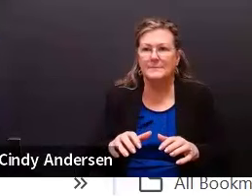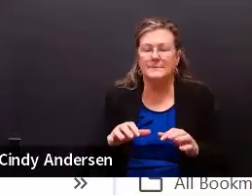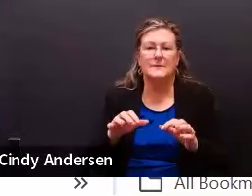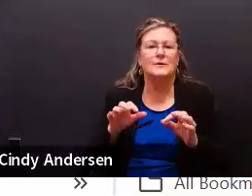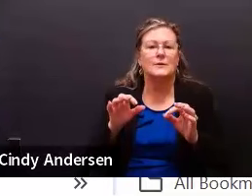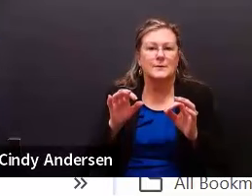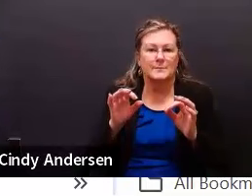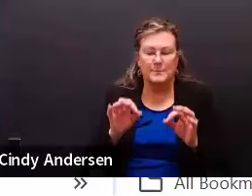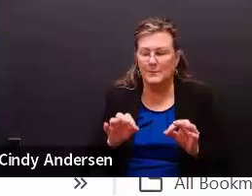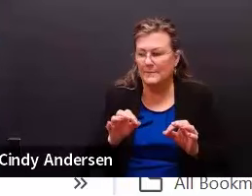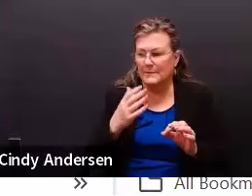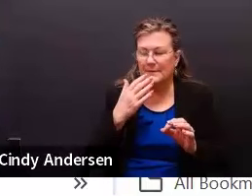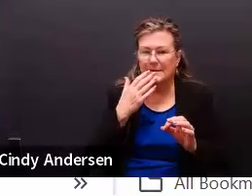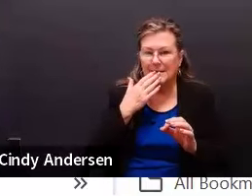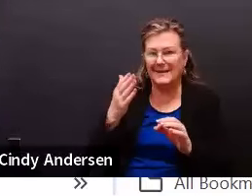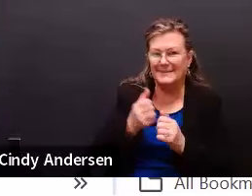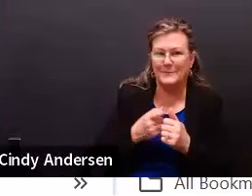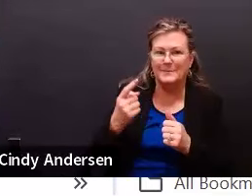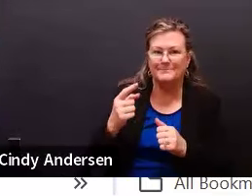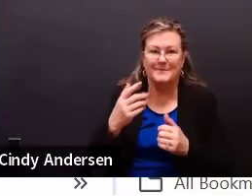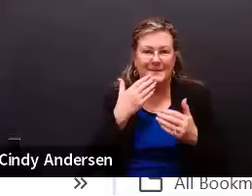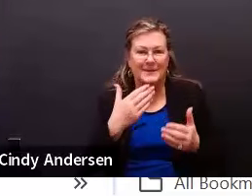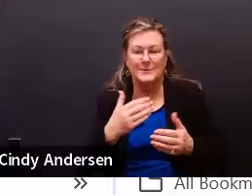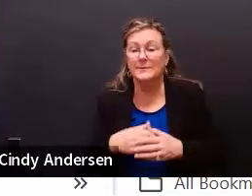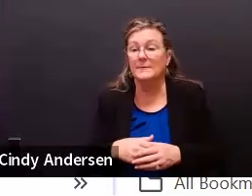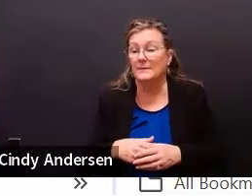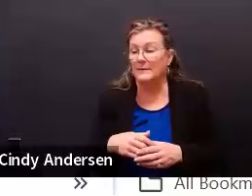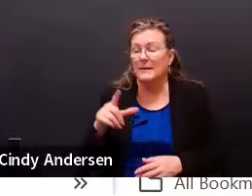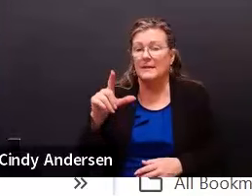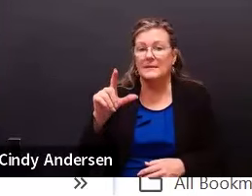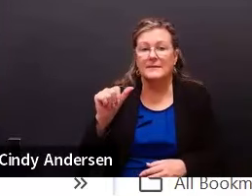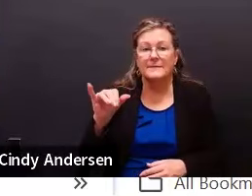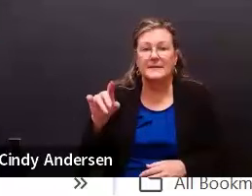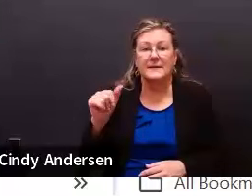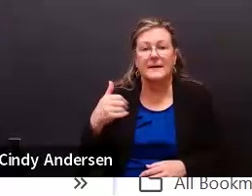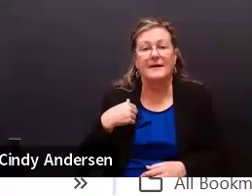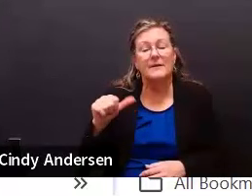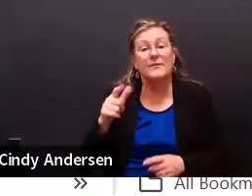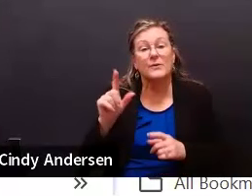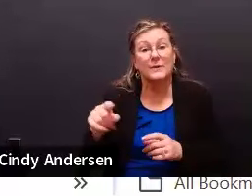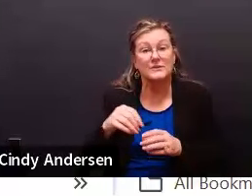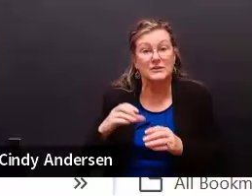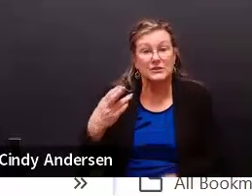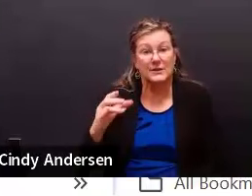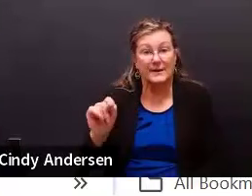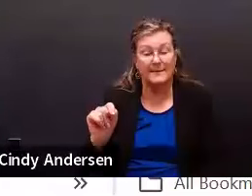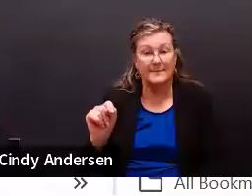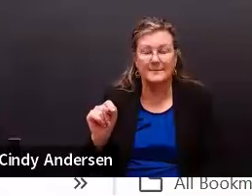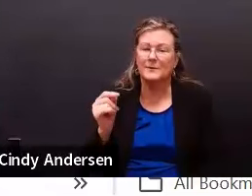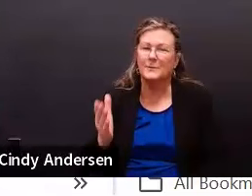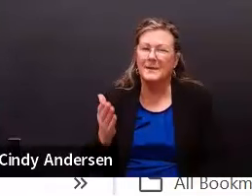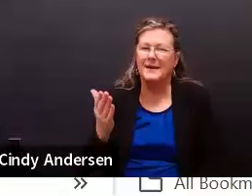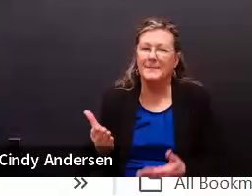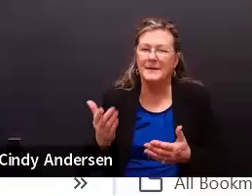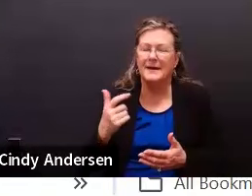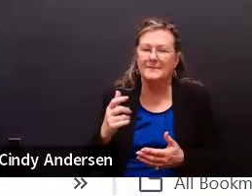Yeah, Thanks, that's great. Thank you. And Lavinia, there's another question in the chat, which we may have to bring back